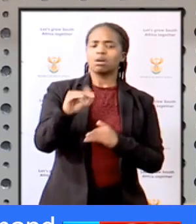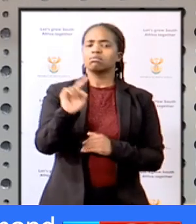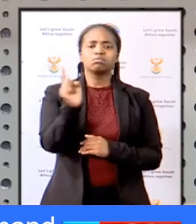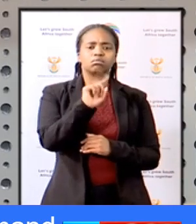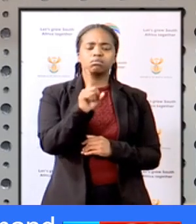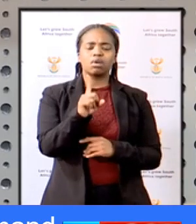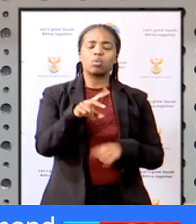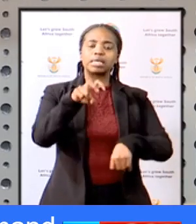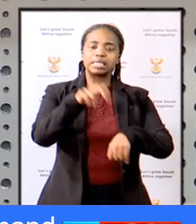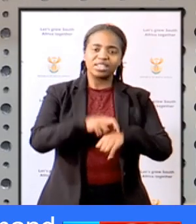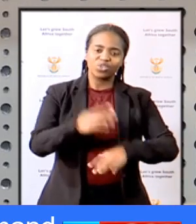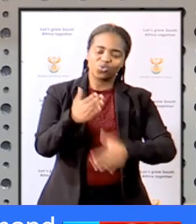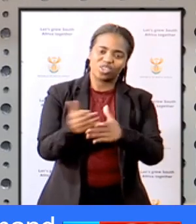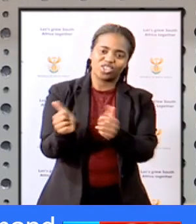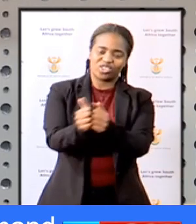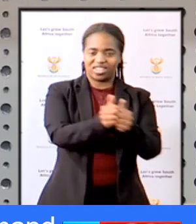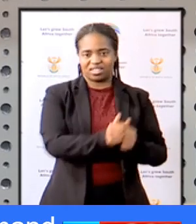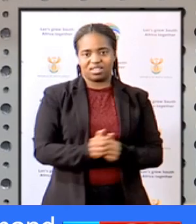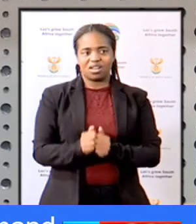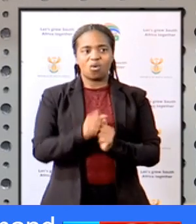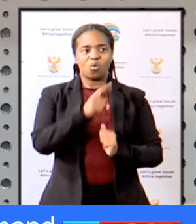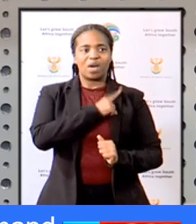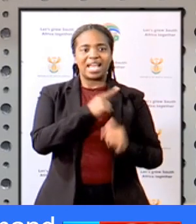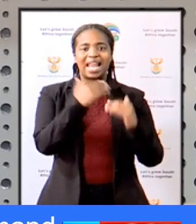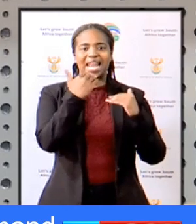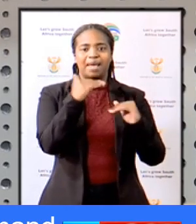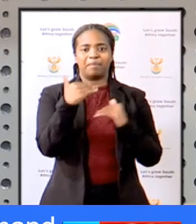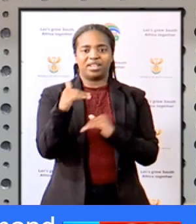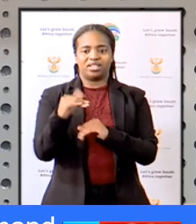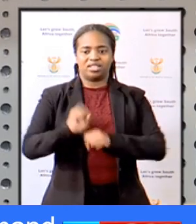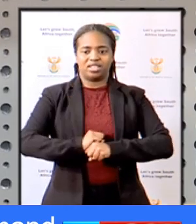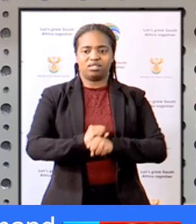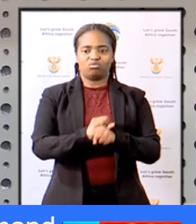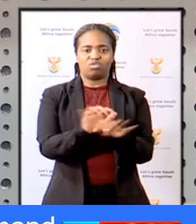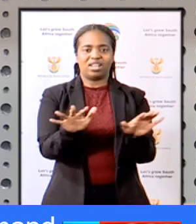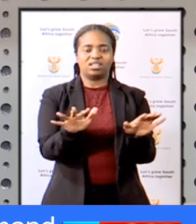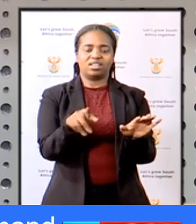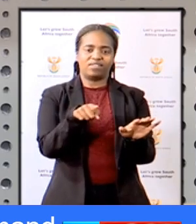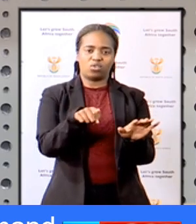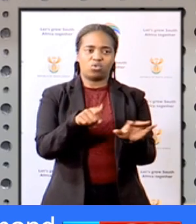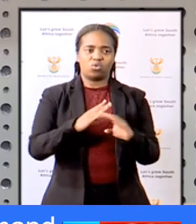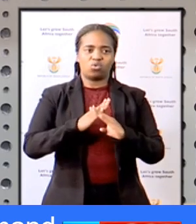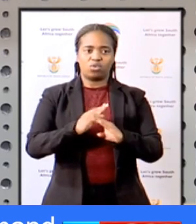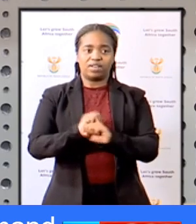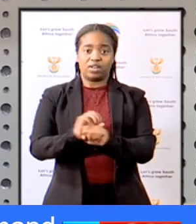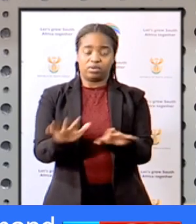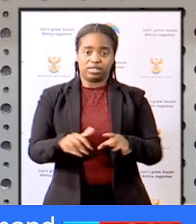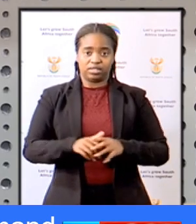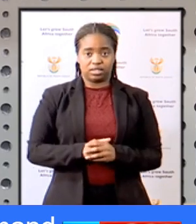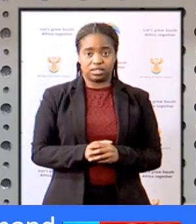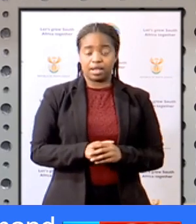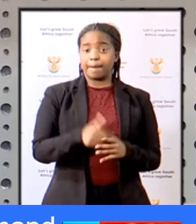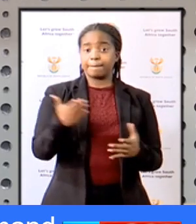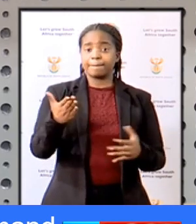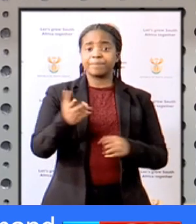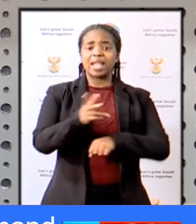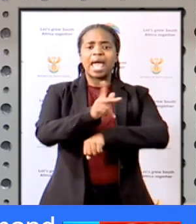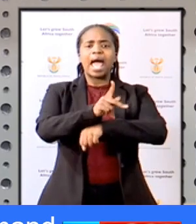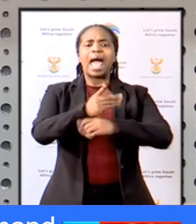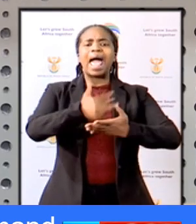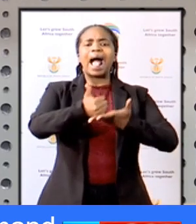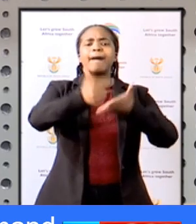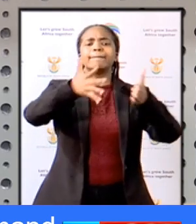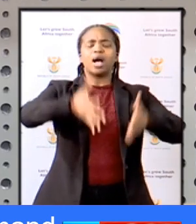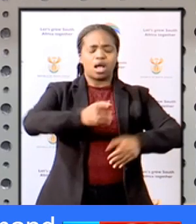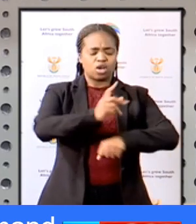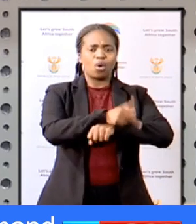that we need to work together to limit the spread of the virus. On the question whether domestic workers are